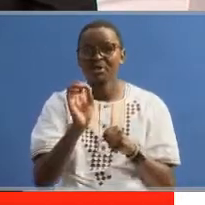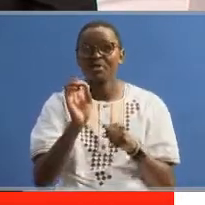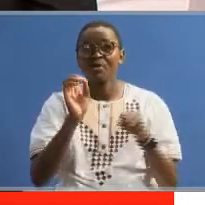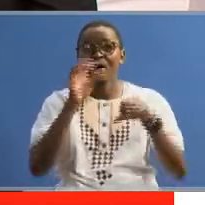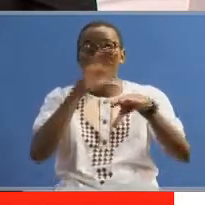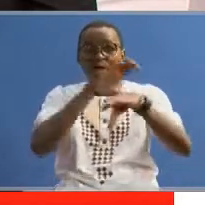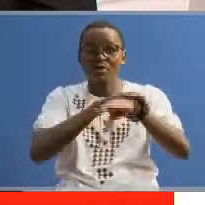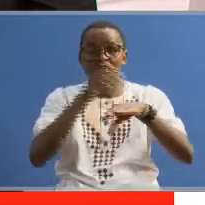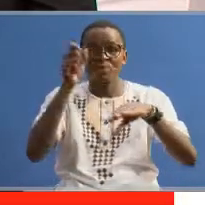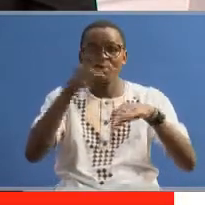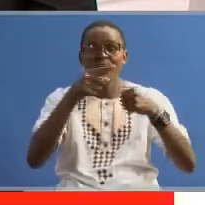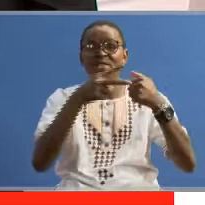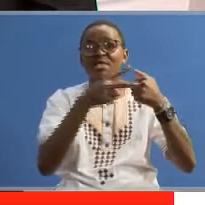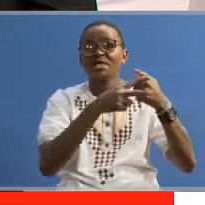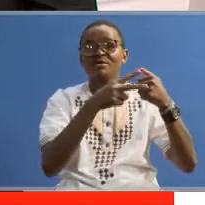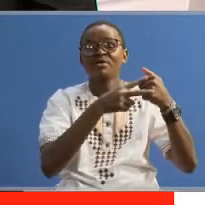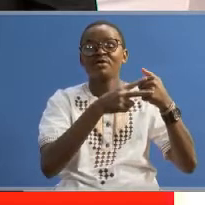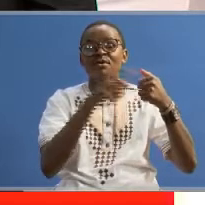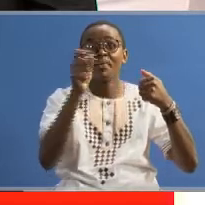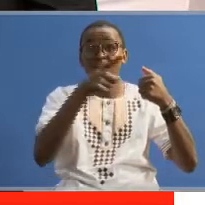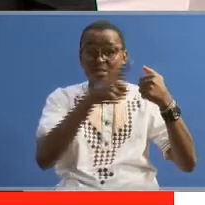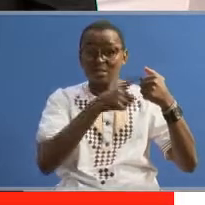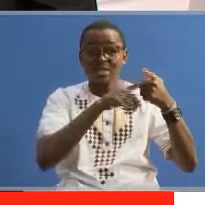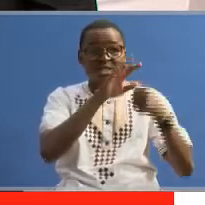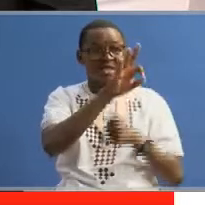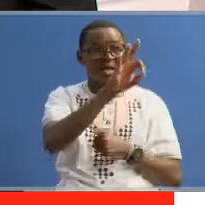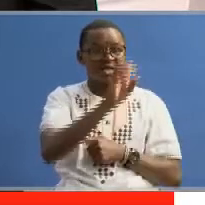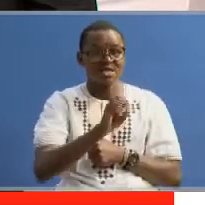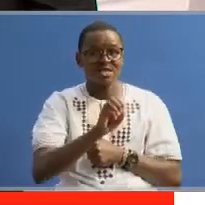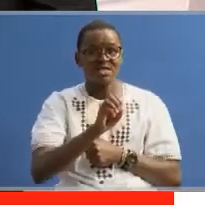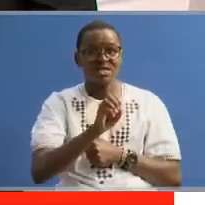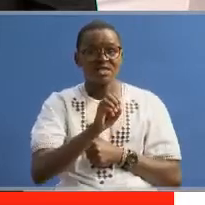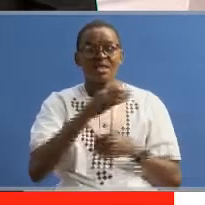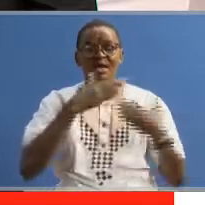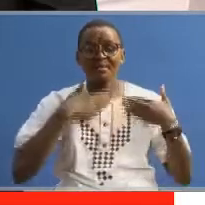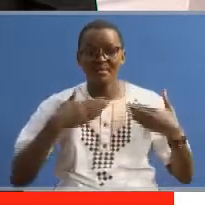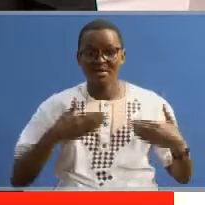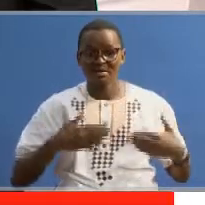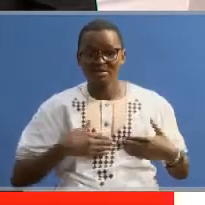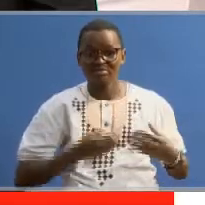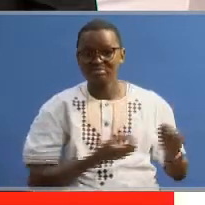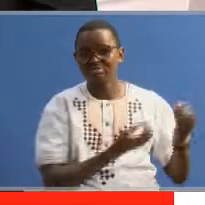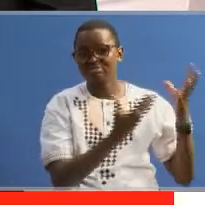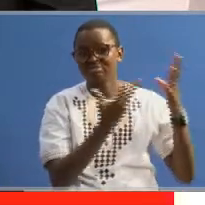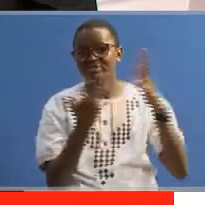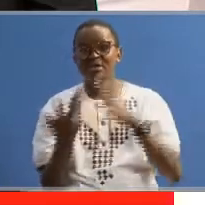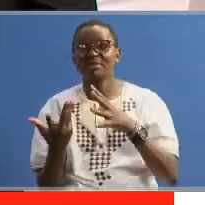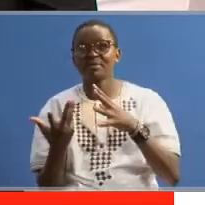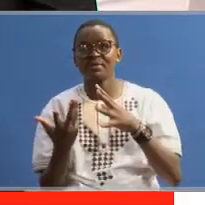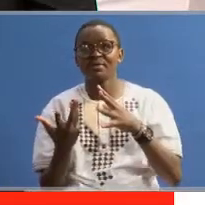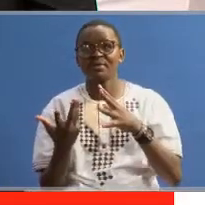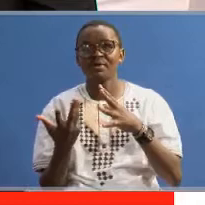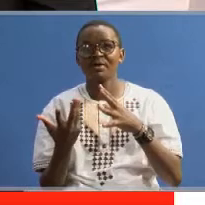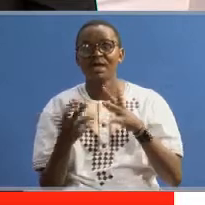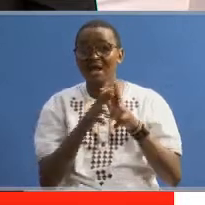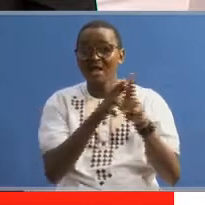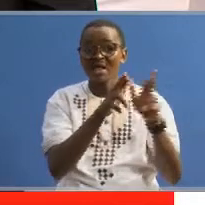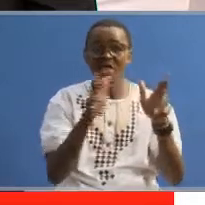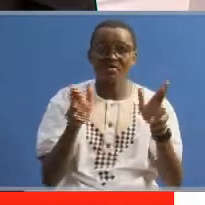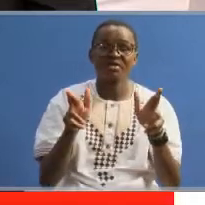after, on June 30th, their bodies dumped in Oldonyo Sabuk